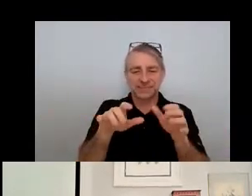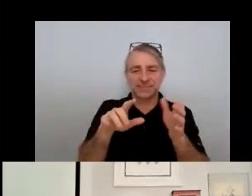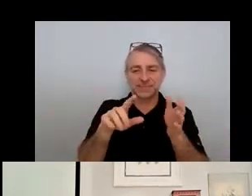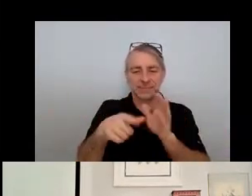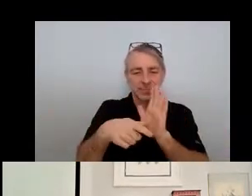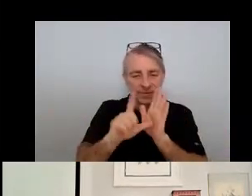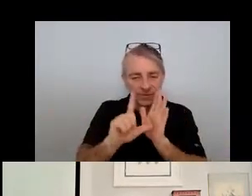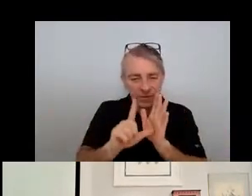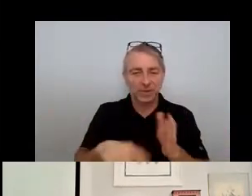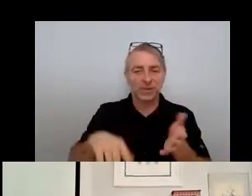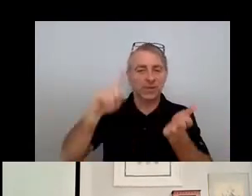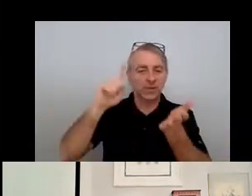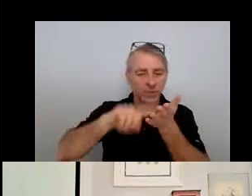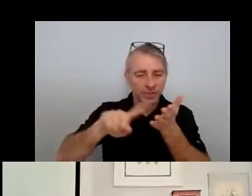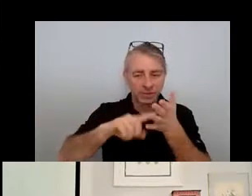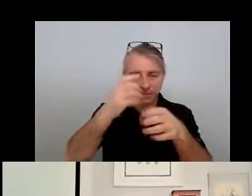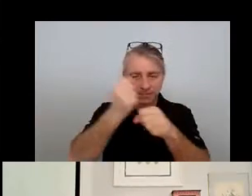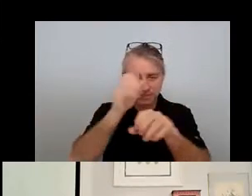coming from